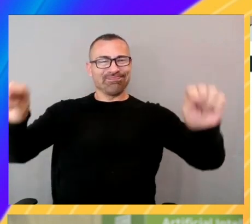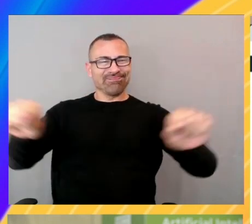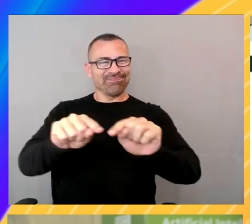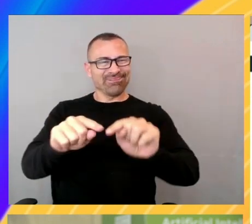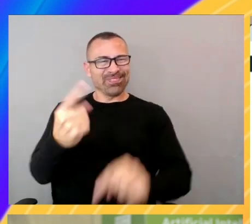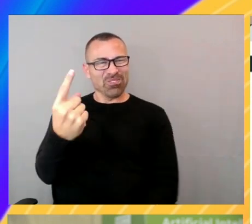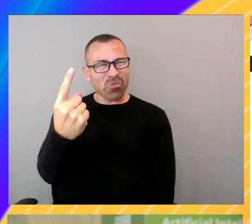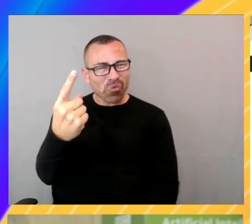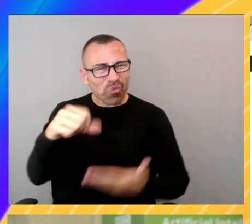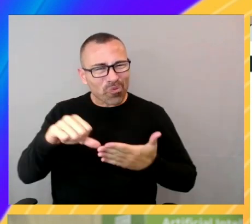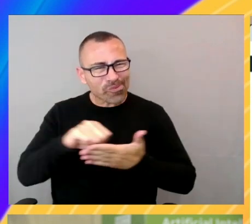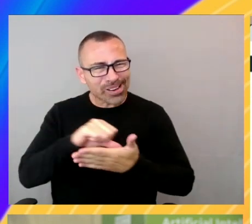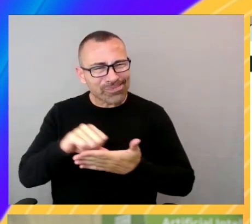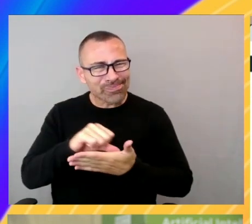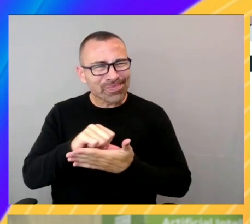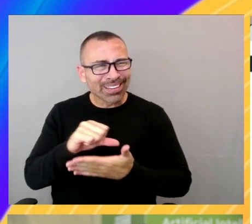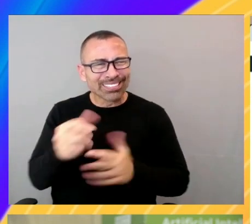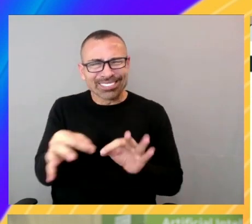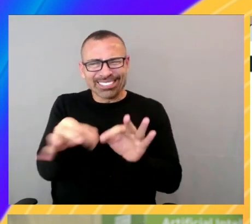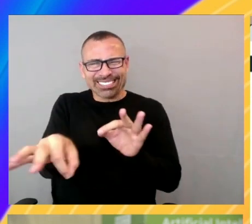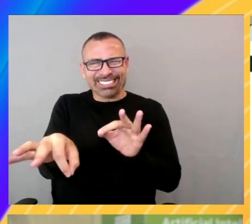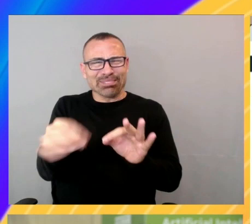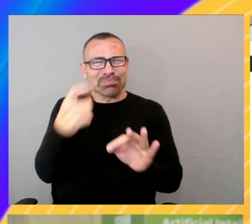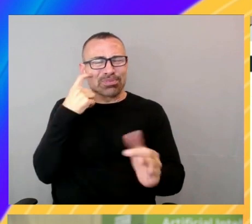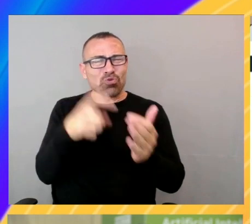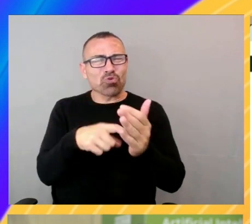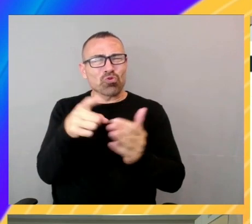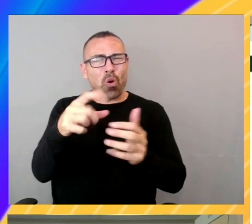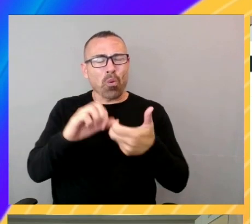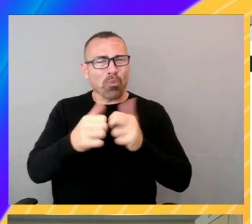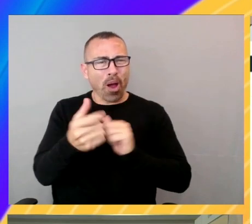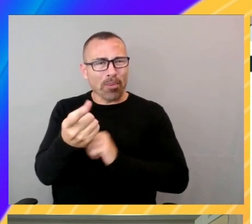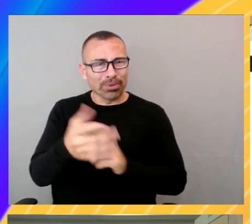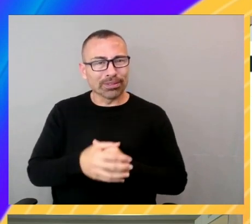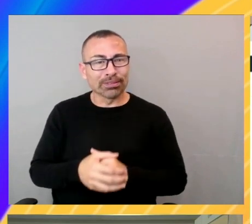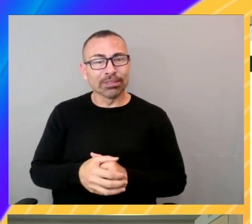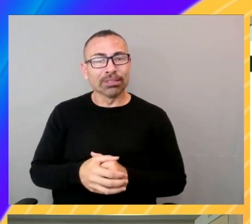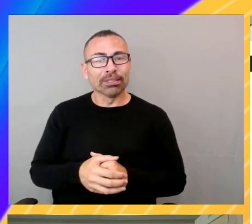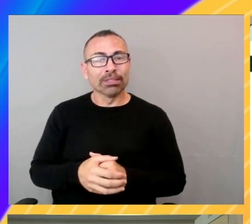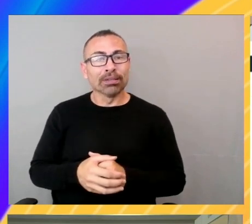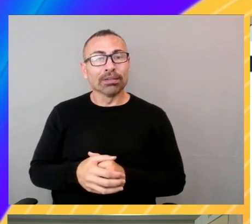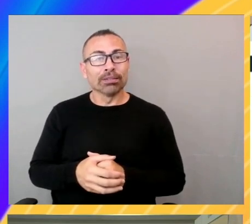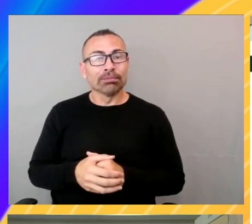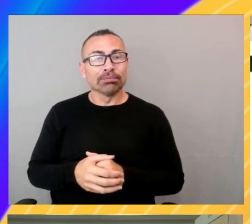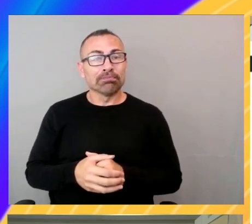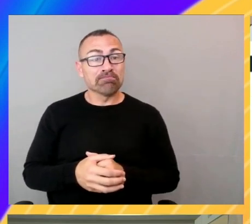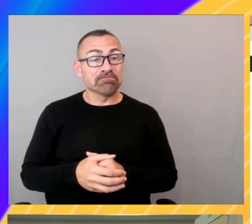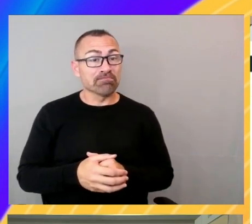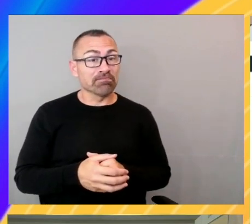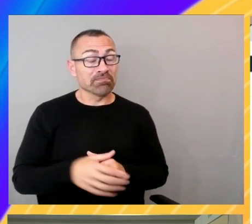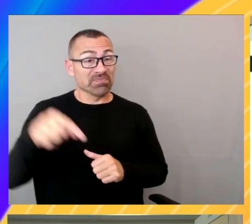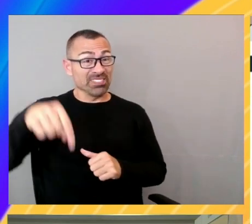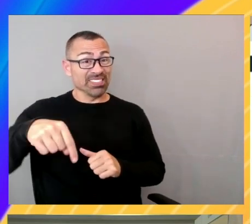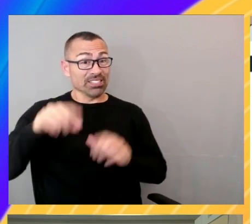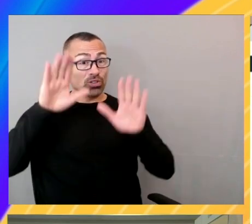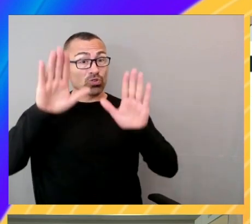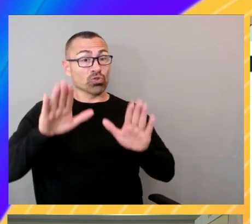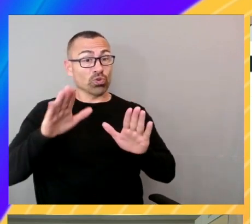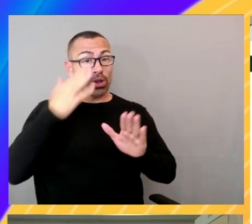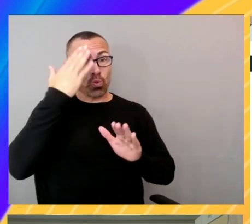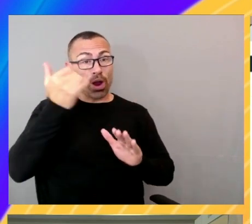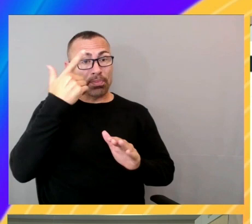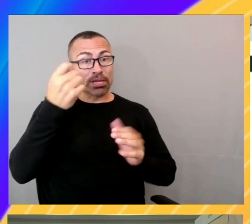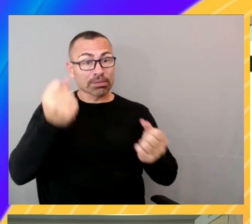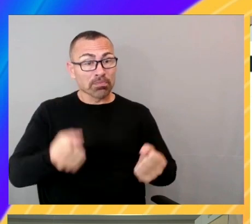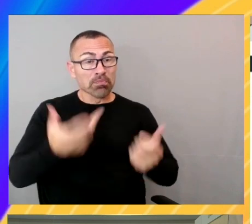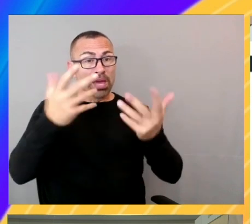one single page and see the problem. So this is great because a lot of applications, they all behave differently, right? I would say no one